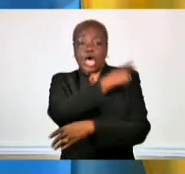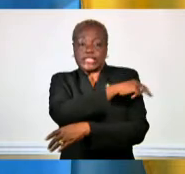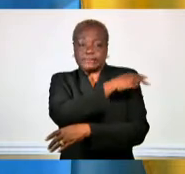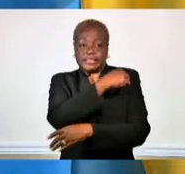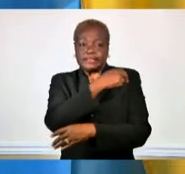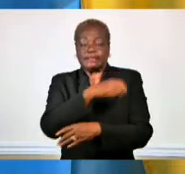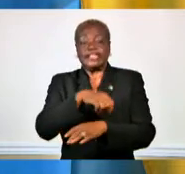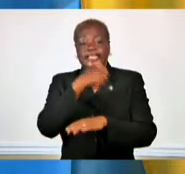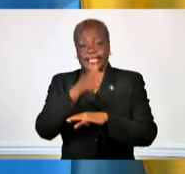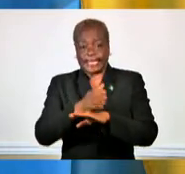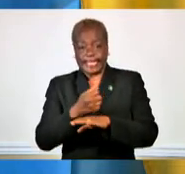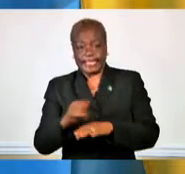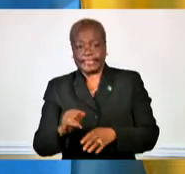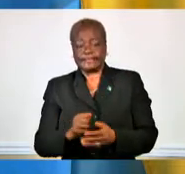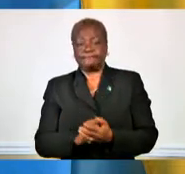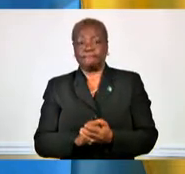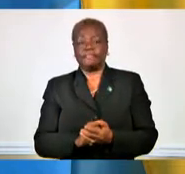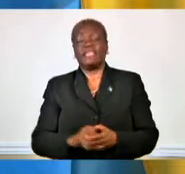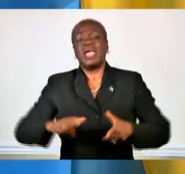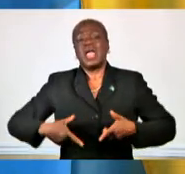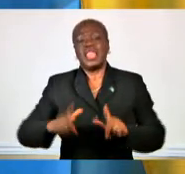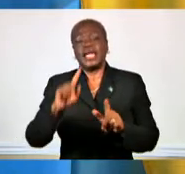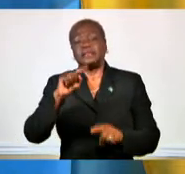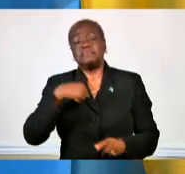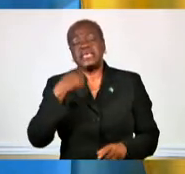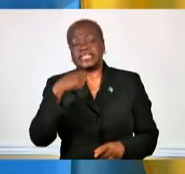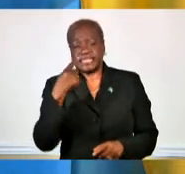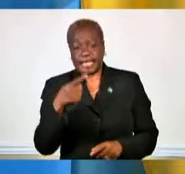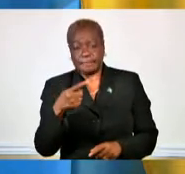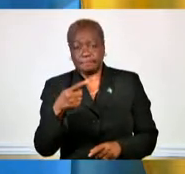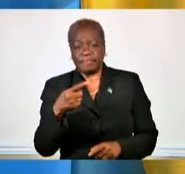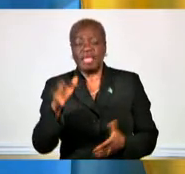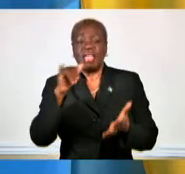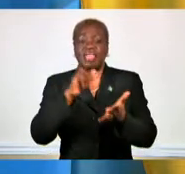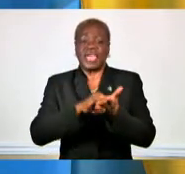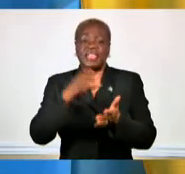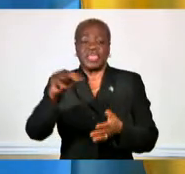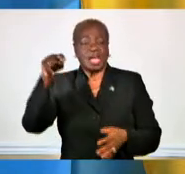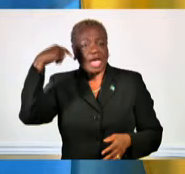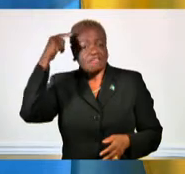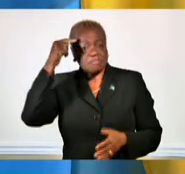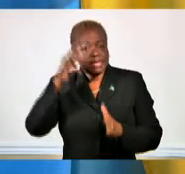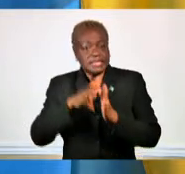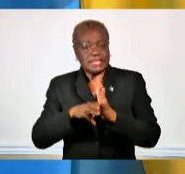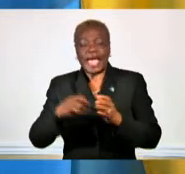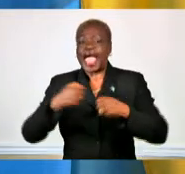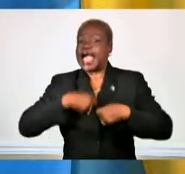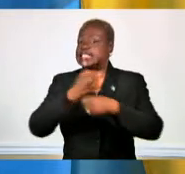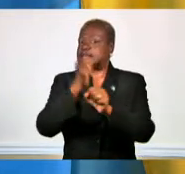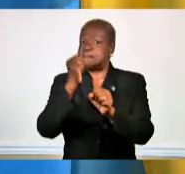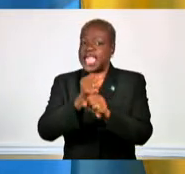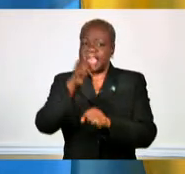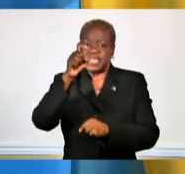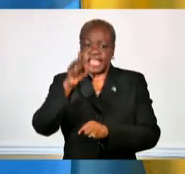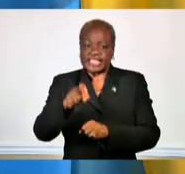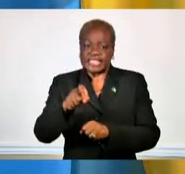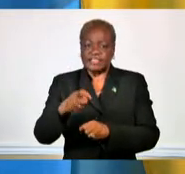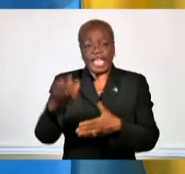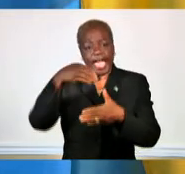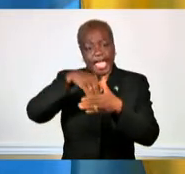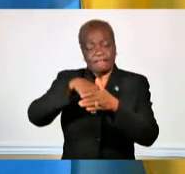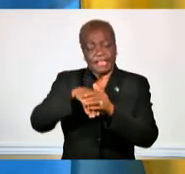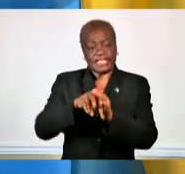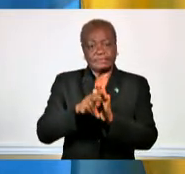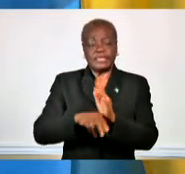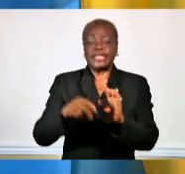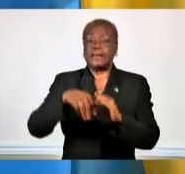settings. Let me state that the government has made the necessary investment